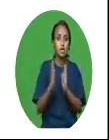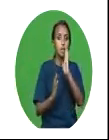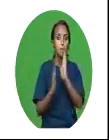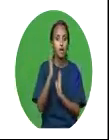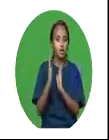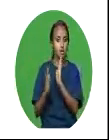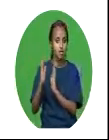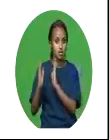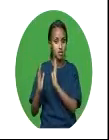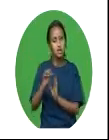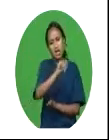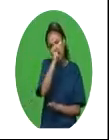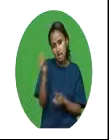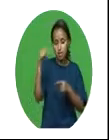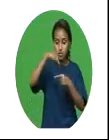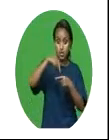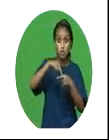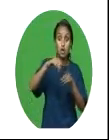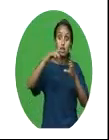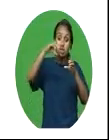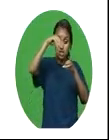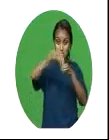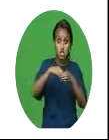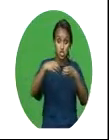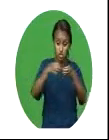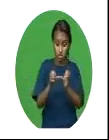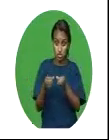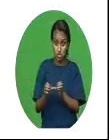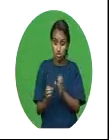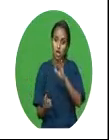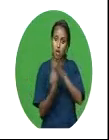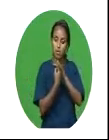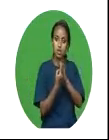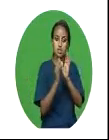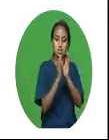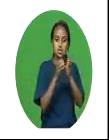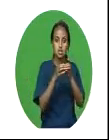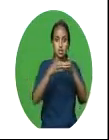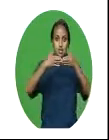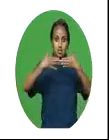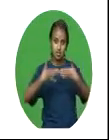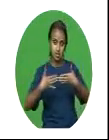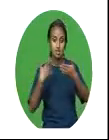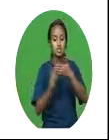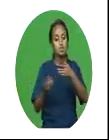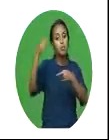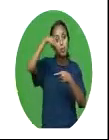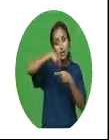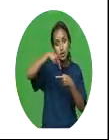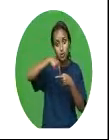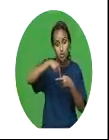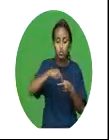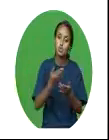parallel and any perpendicular section appears as a stretched out line that is perpendicular